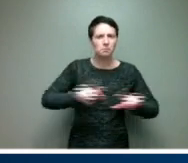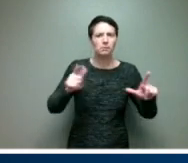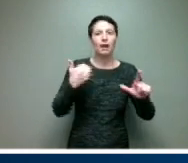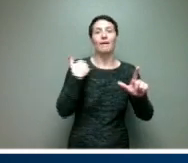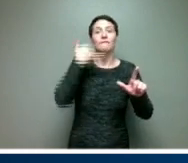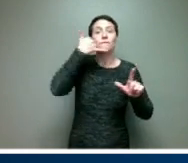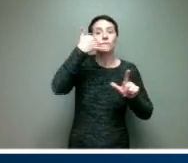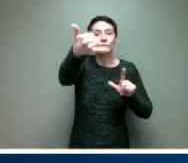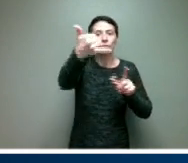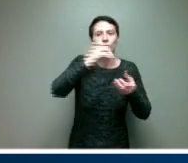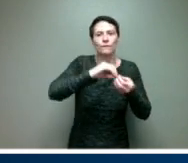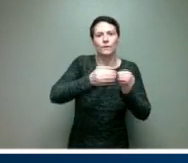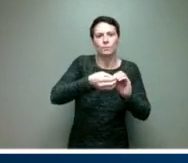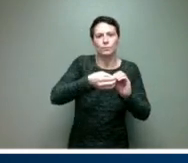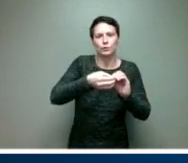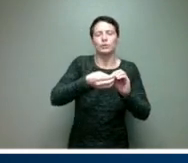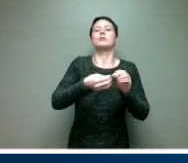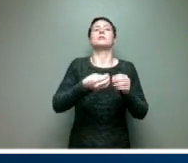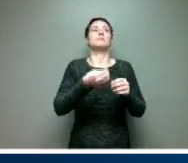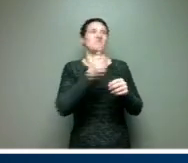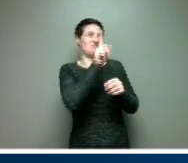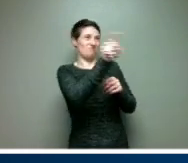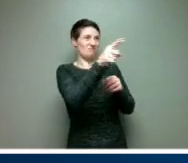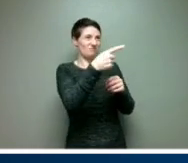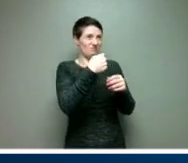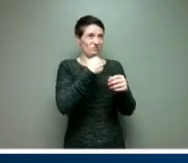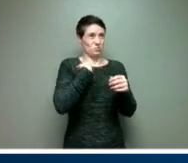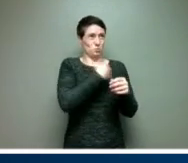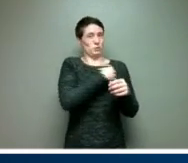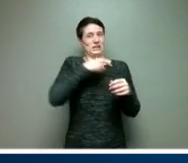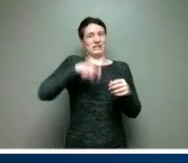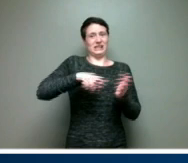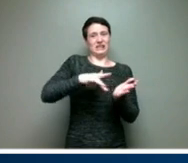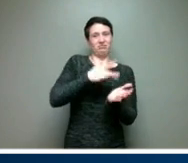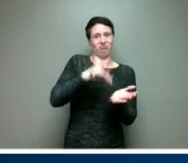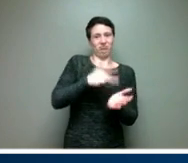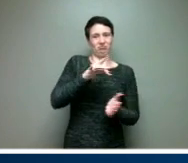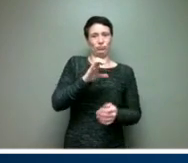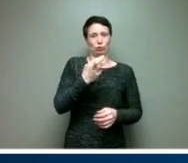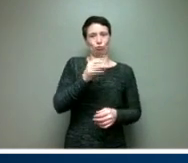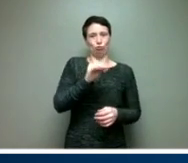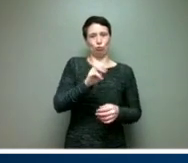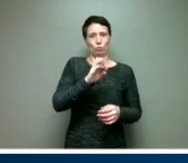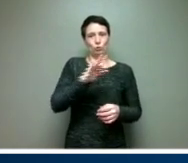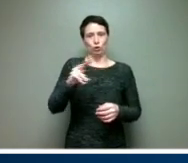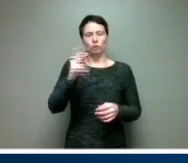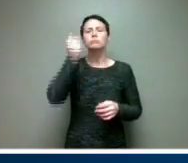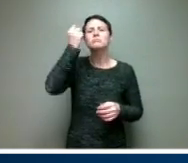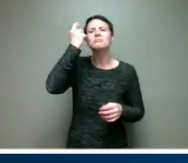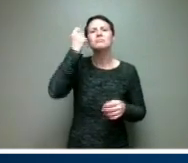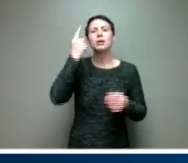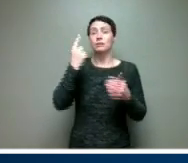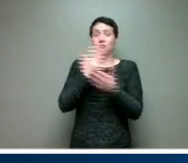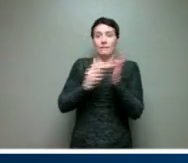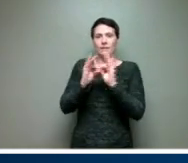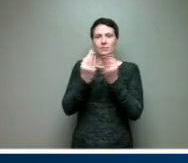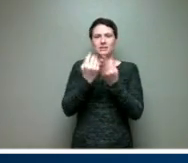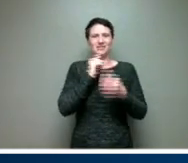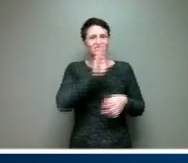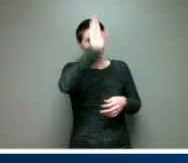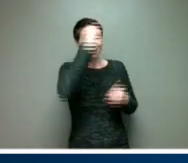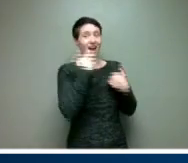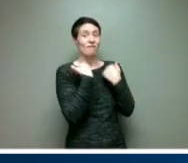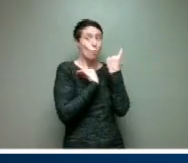understand that we heard our families when they say, hey, one Chromebook is not enough. We definitely need more. And those were Chromebooks